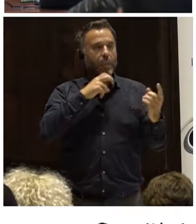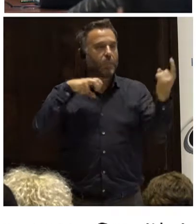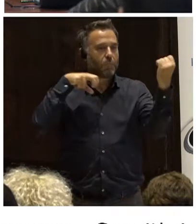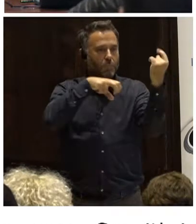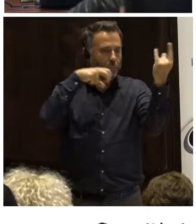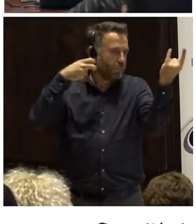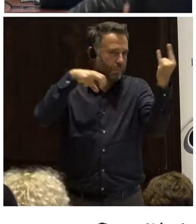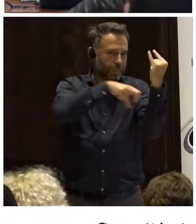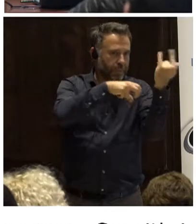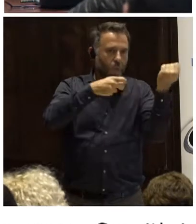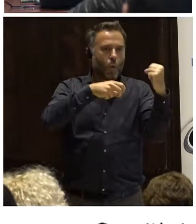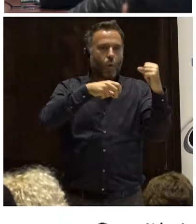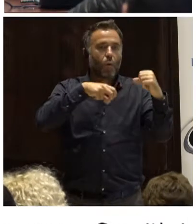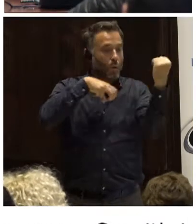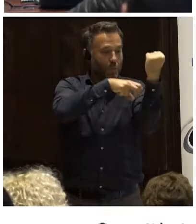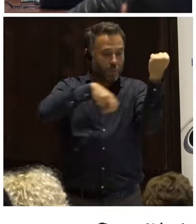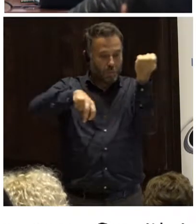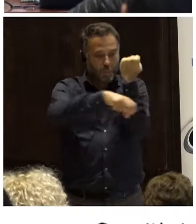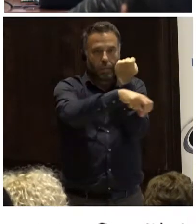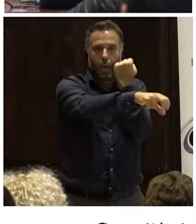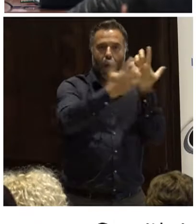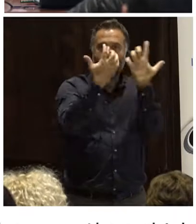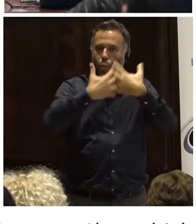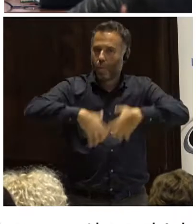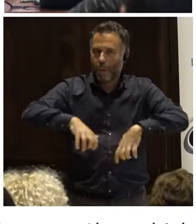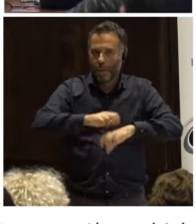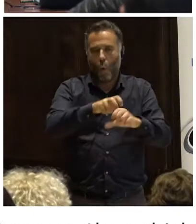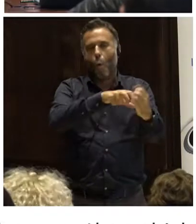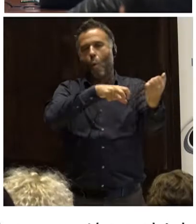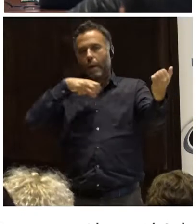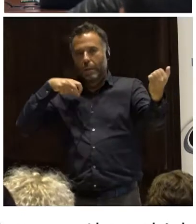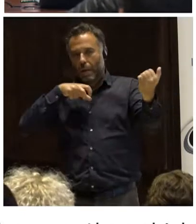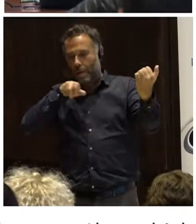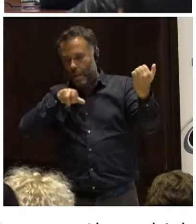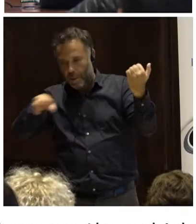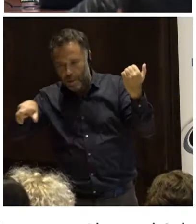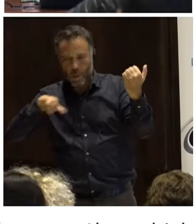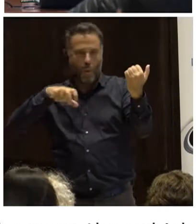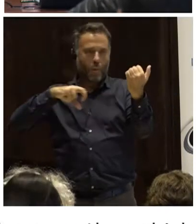right, back, and so on.